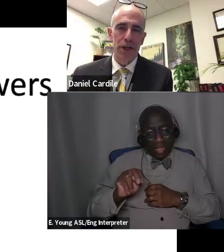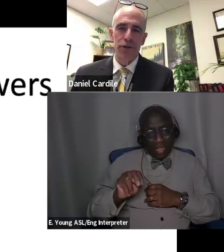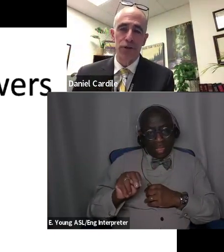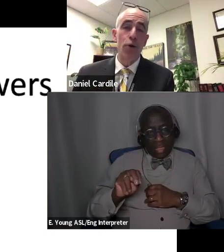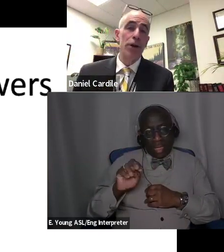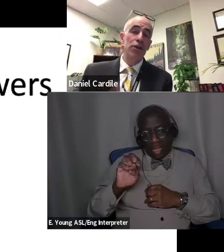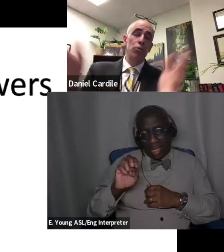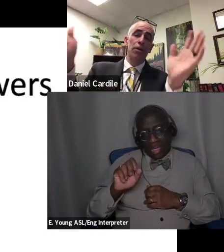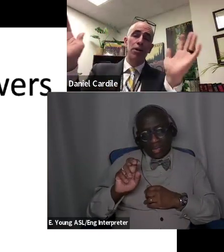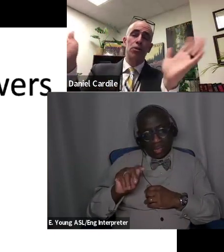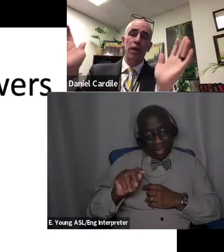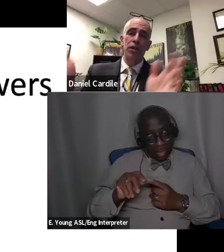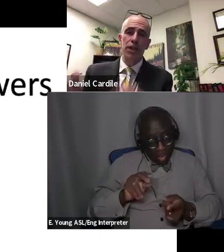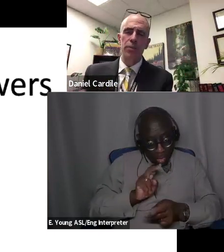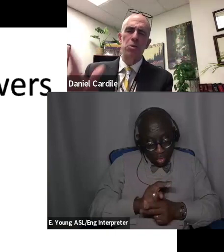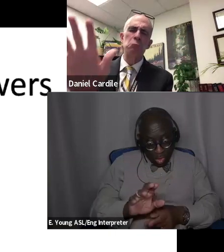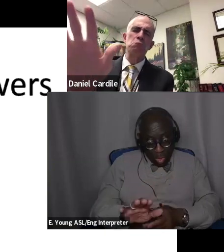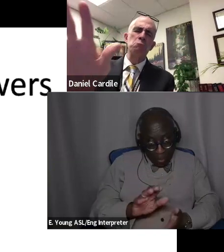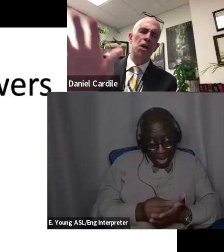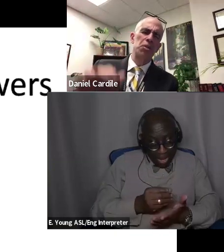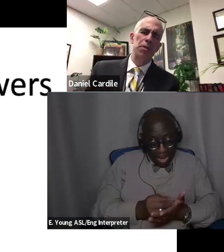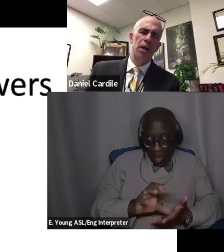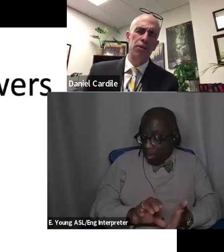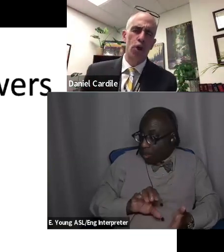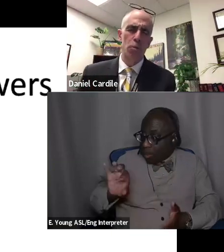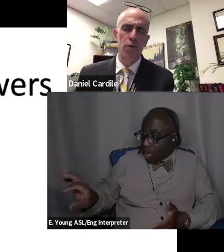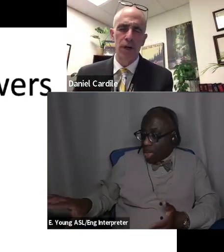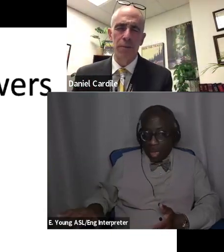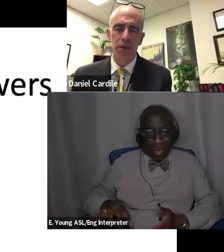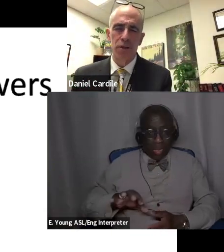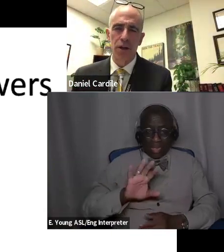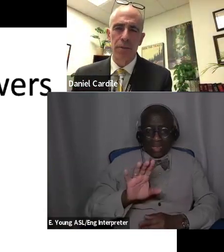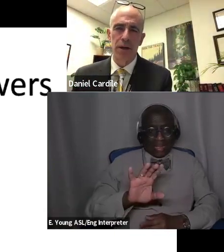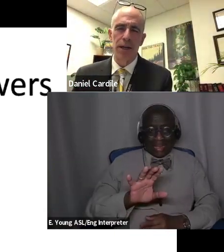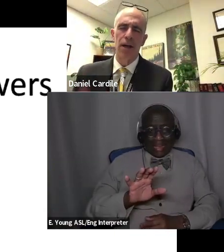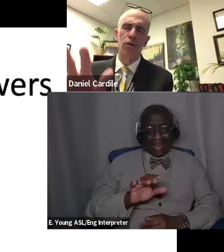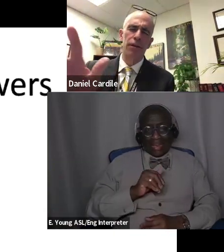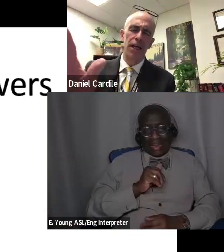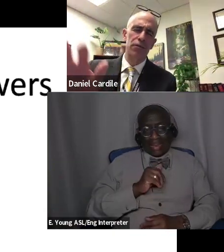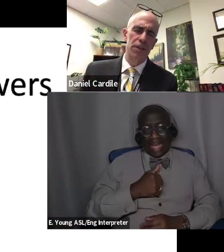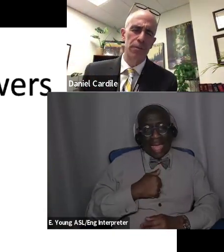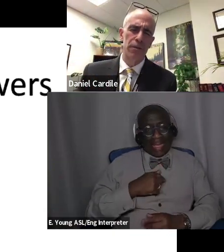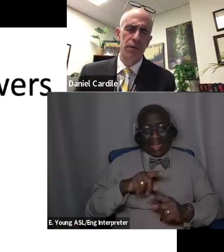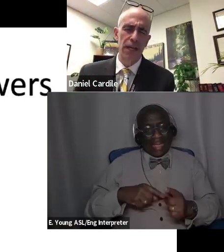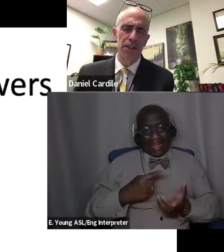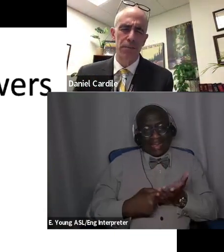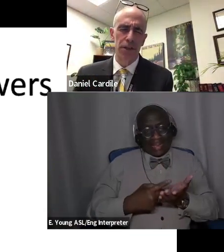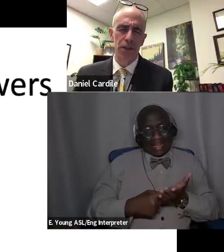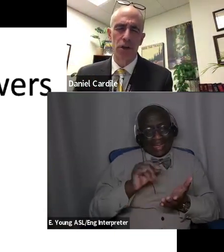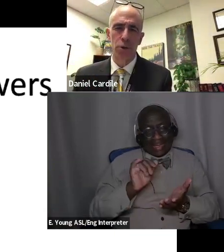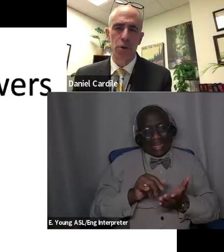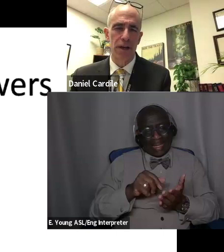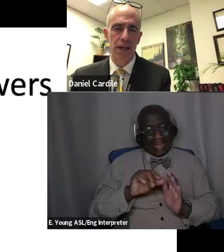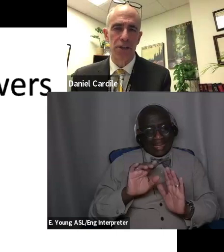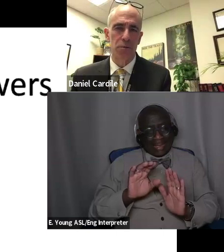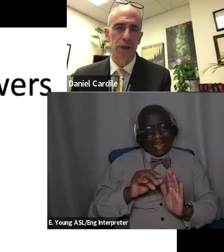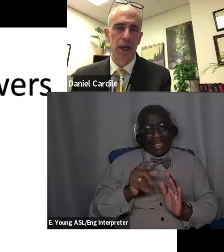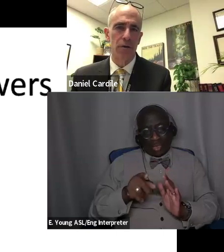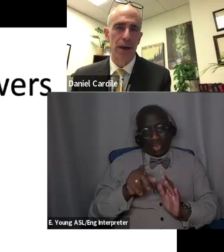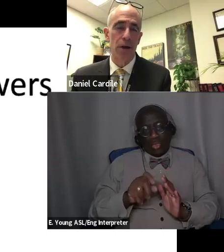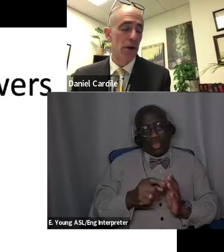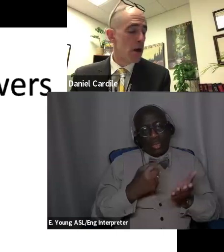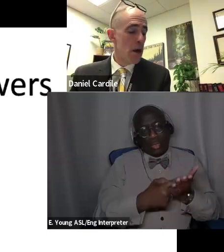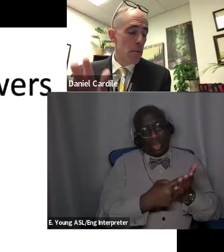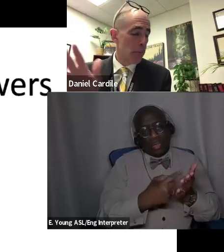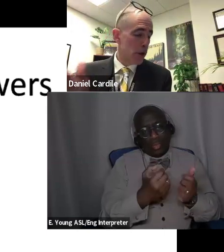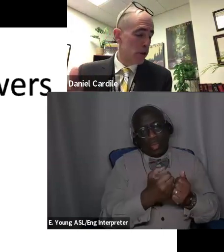inheritance or whatever to donate to a conservation easement, that's beyond the scope of what I'm going to talk about now. That's something to talk to a financial